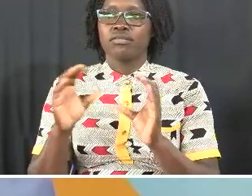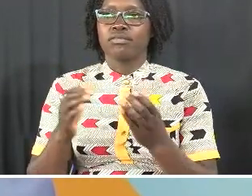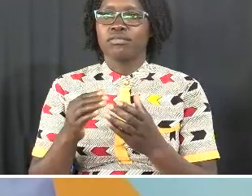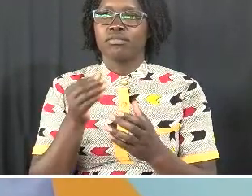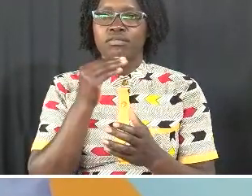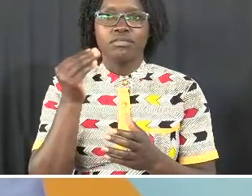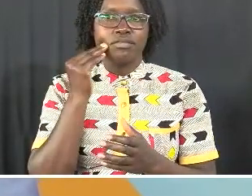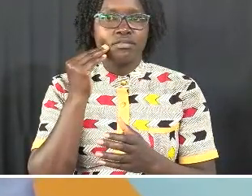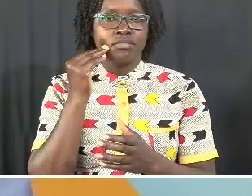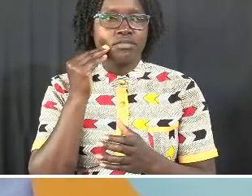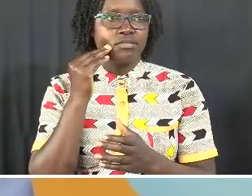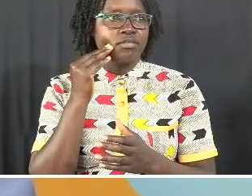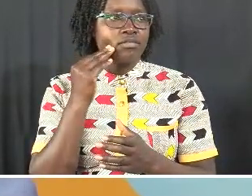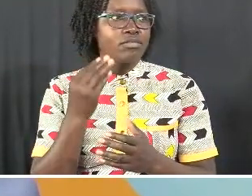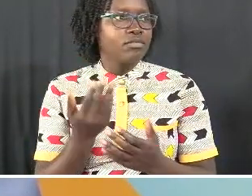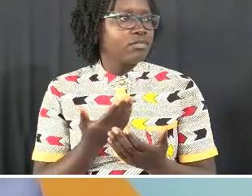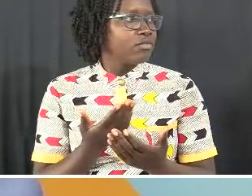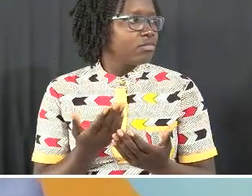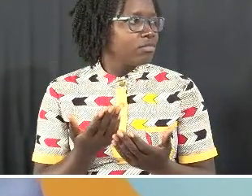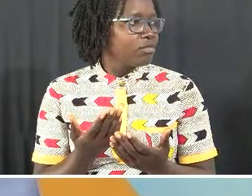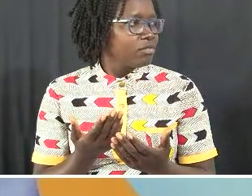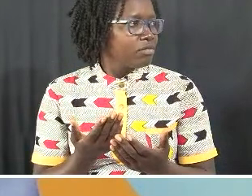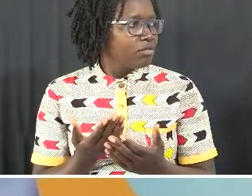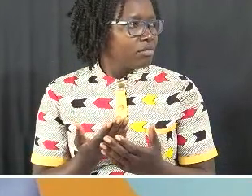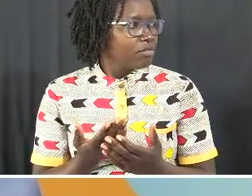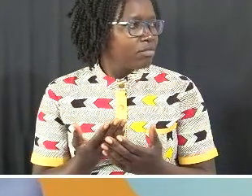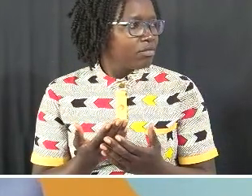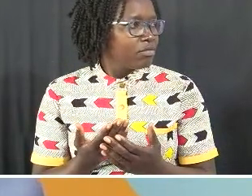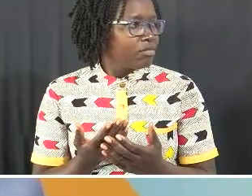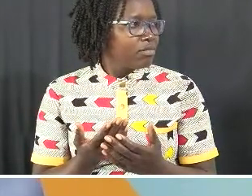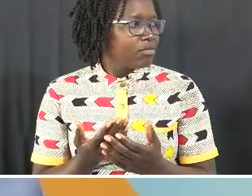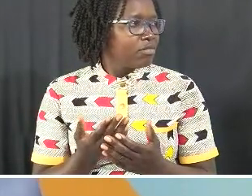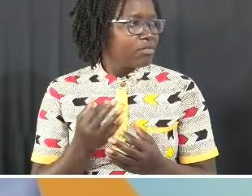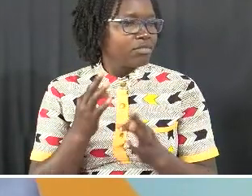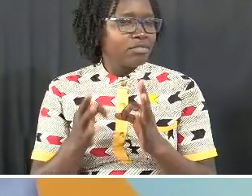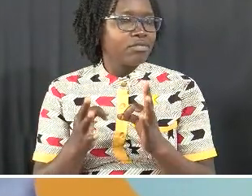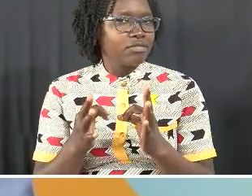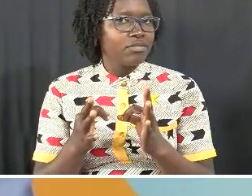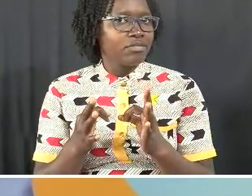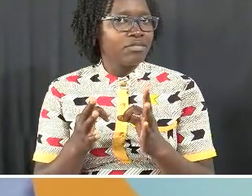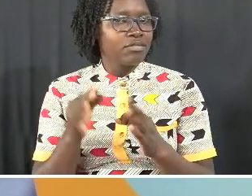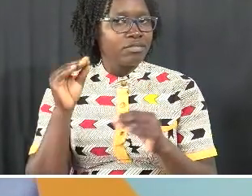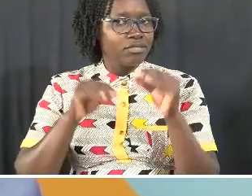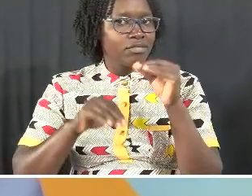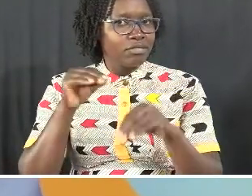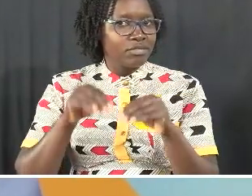this must be done this way. But if you are to subject it to voting,